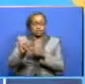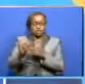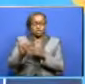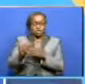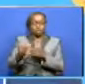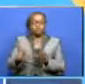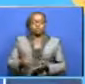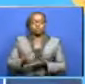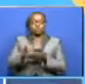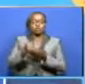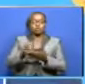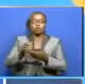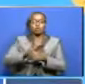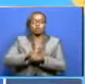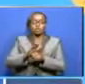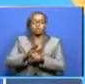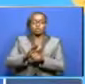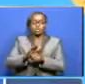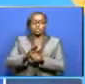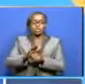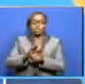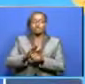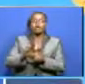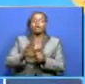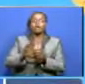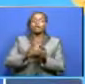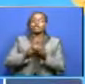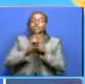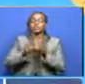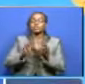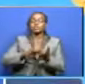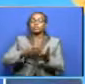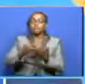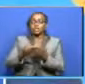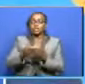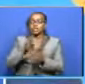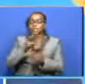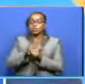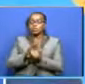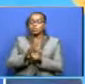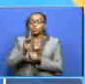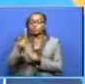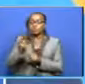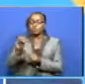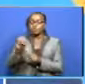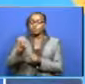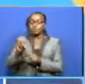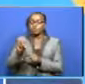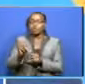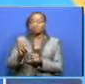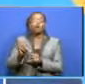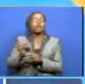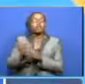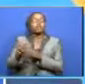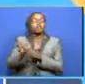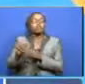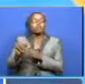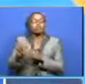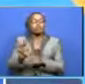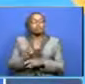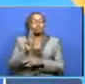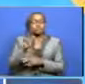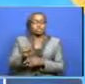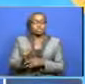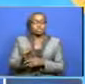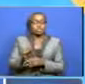COVID-19 Response Fund and pledged a further $1 million to support the Africa